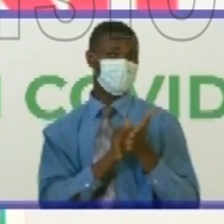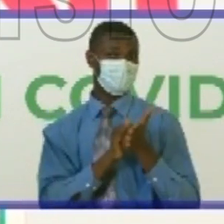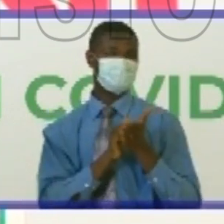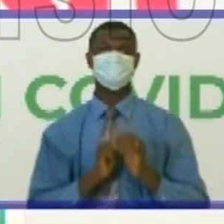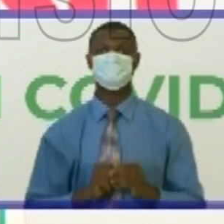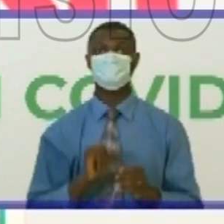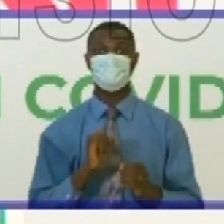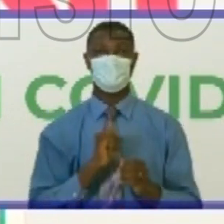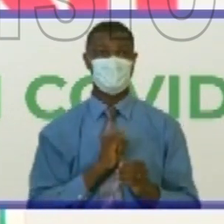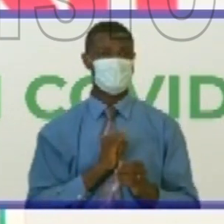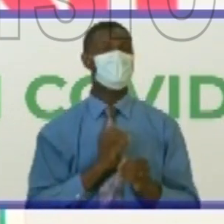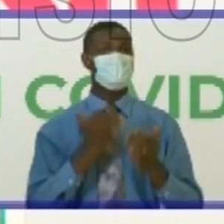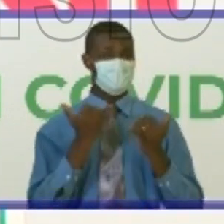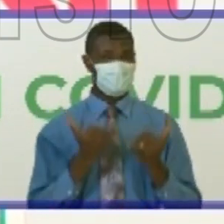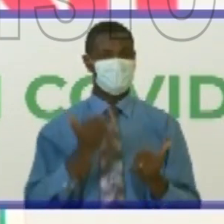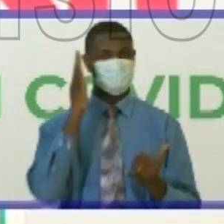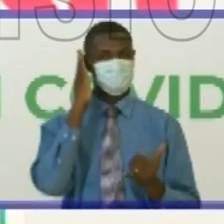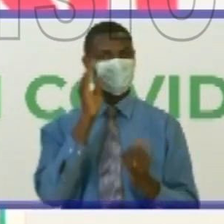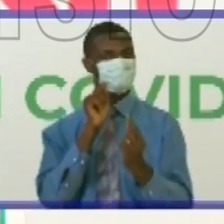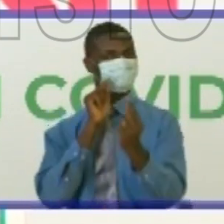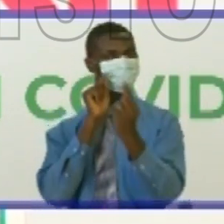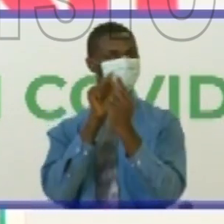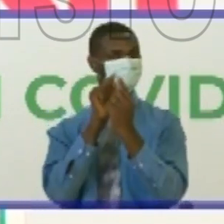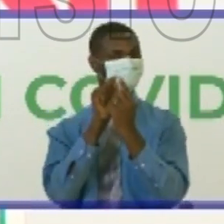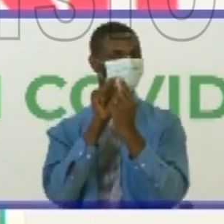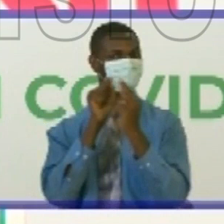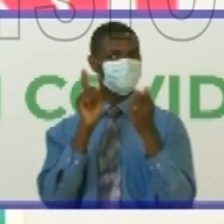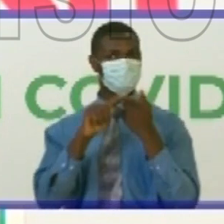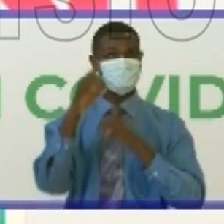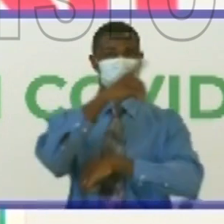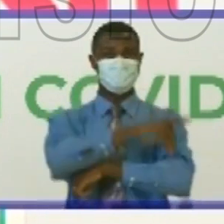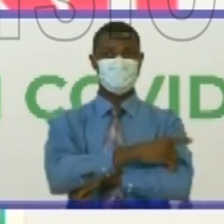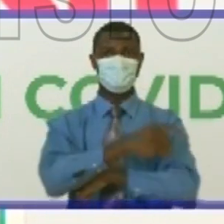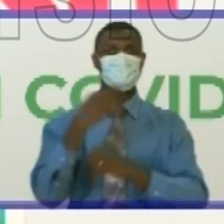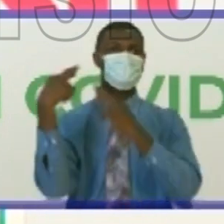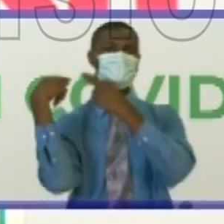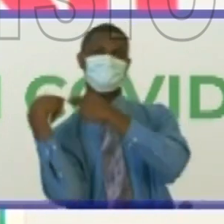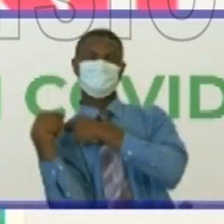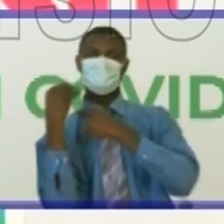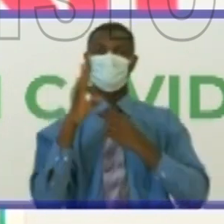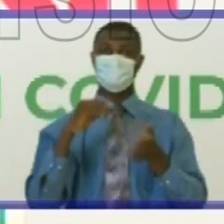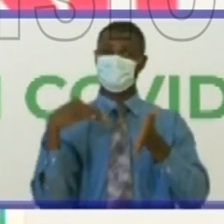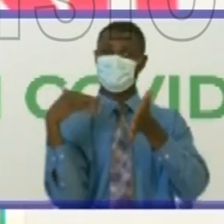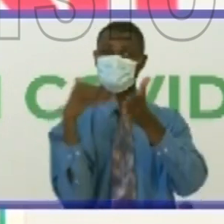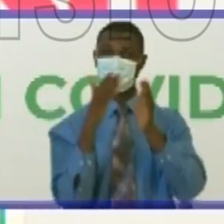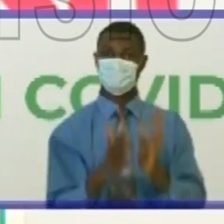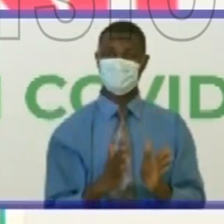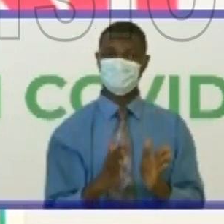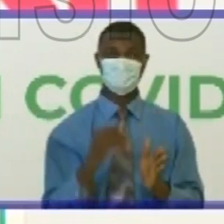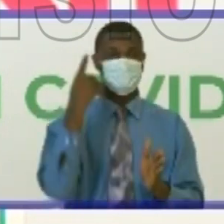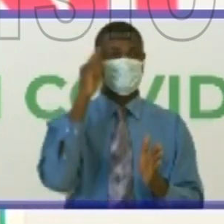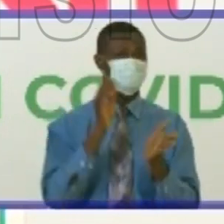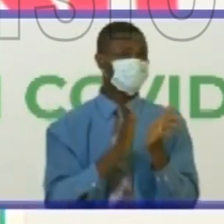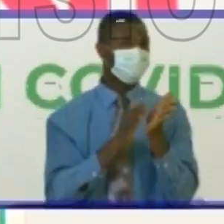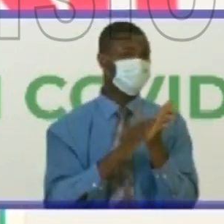So I'll move on to my main theme today, which is the role of students in the safe reopening of schools. So we know that